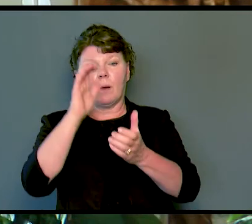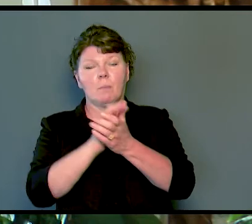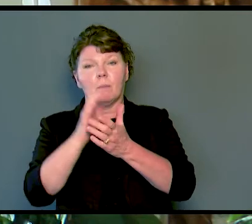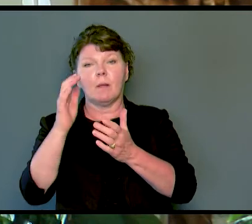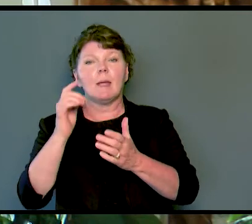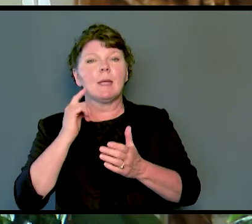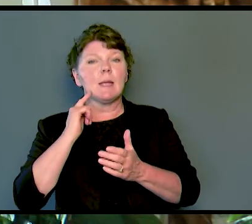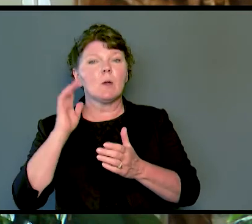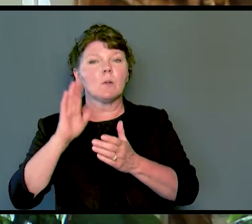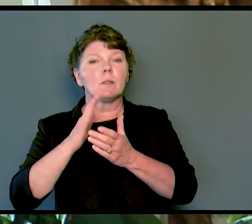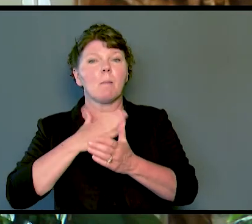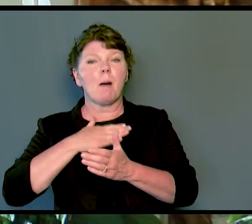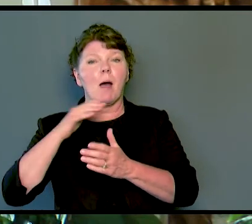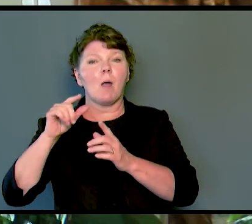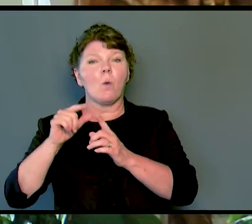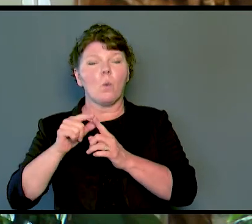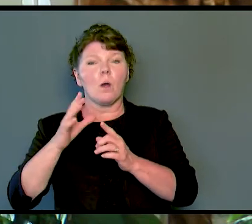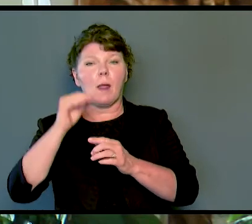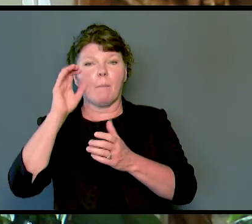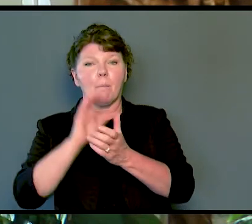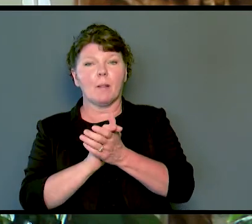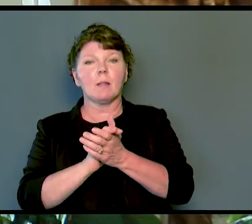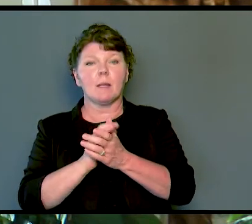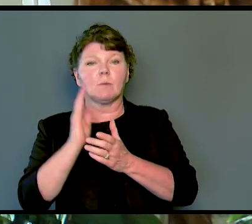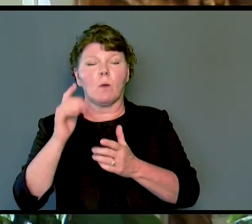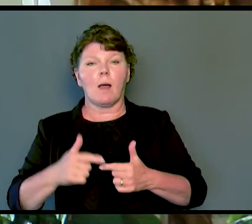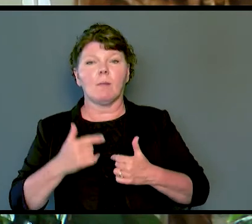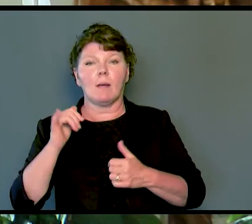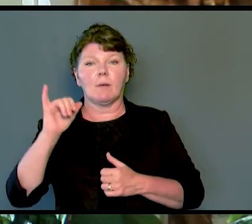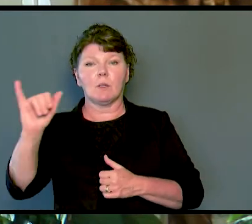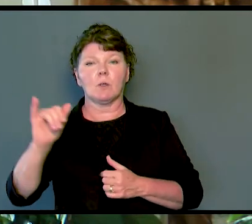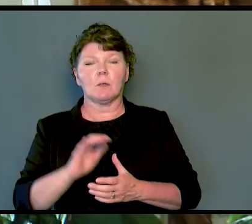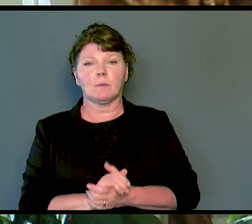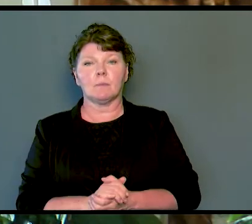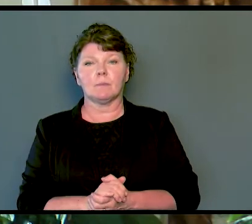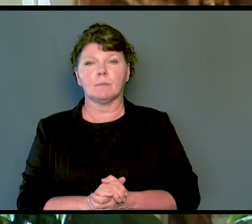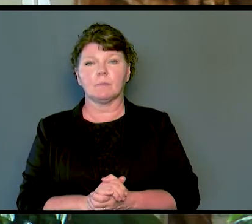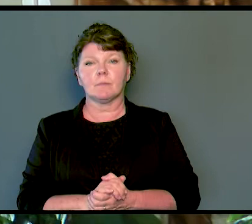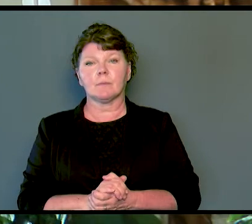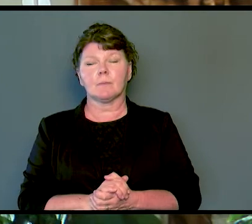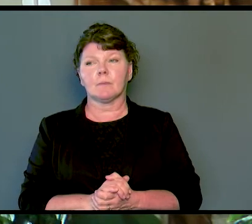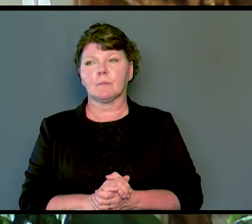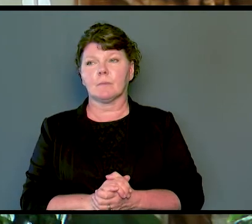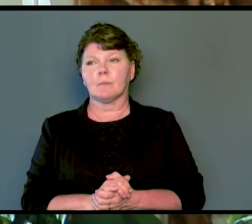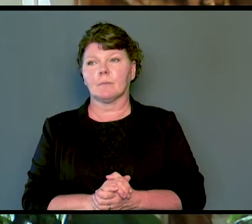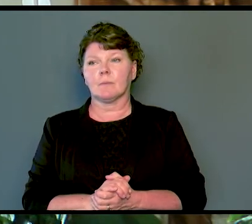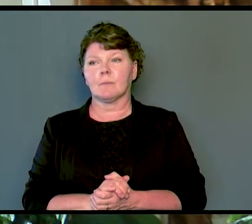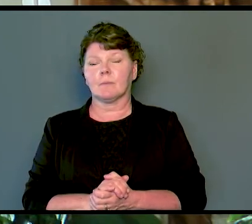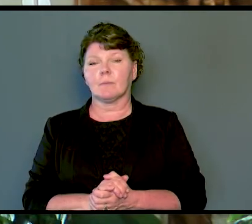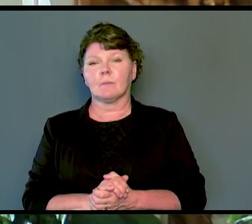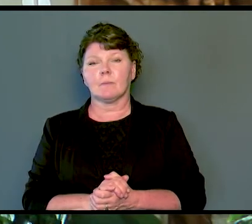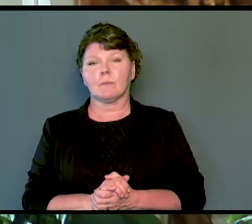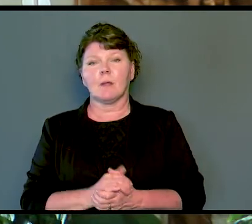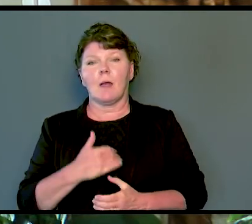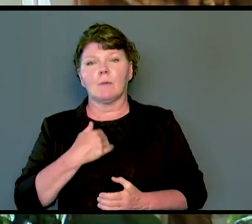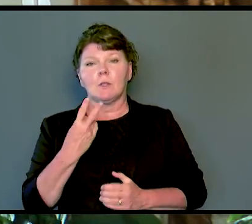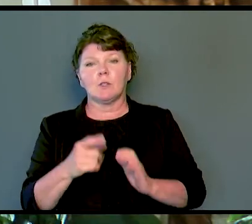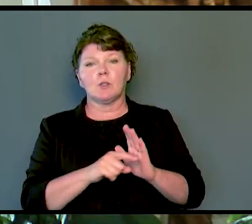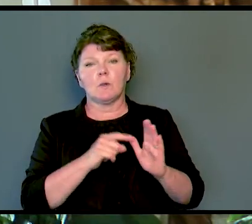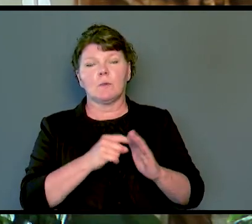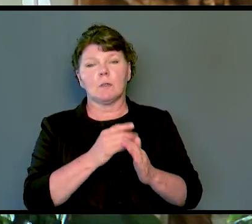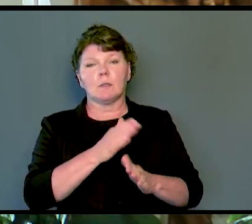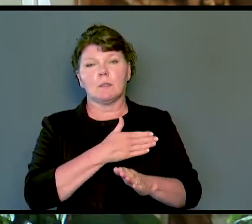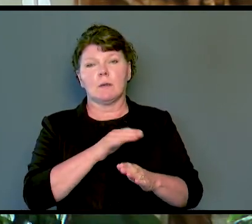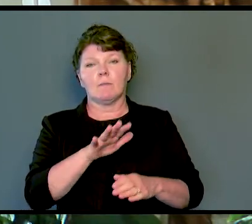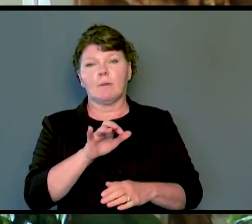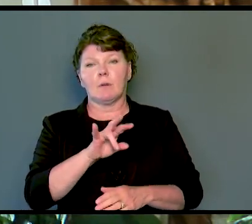believes him who sent me has eternal life. He does not come into judgment, but has passed from death to life." Two verses from